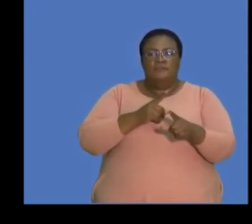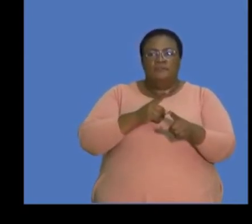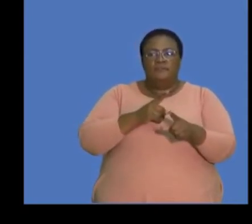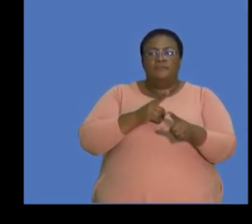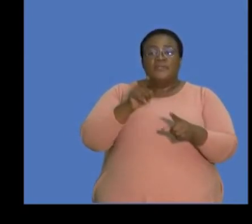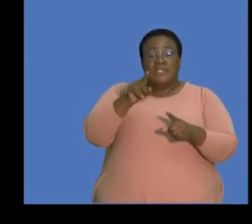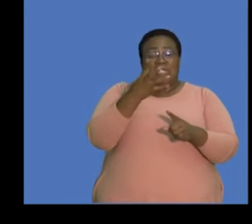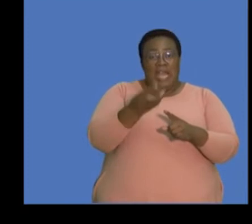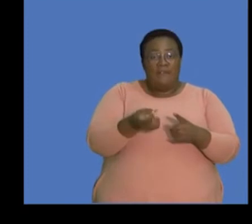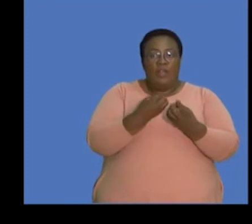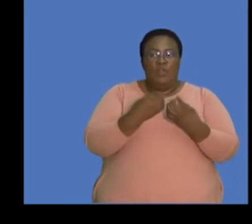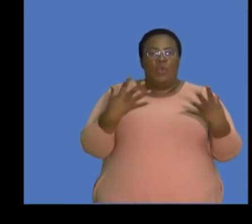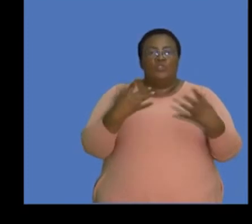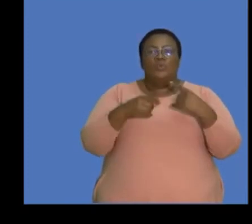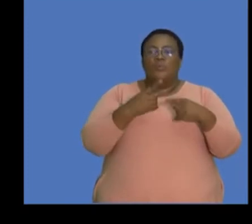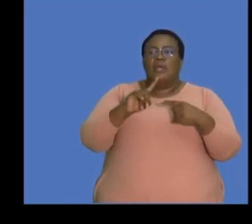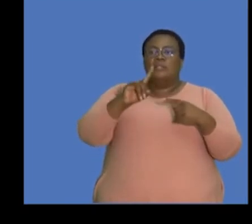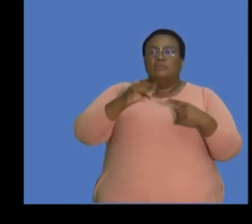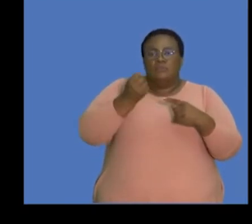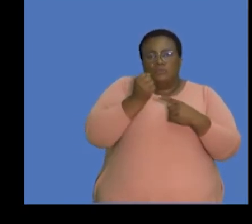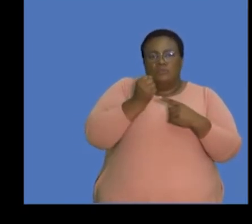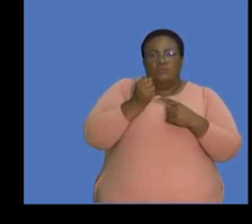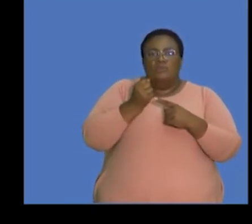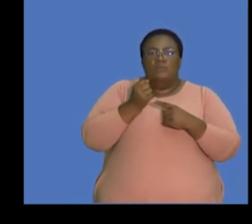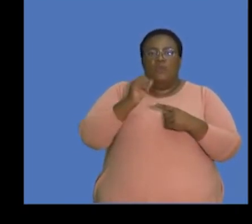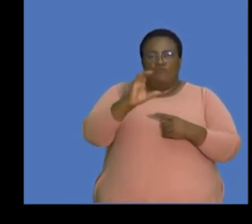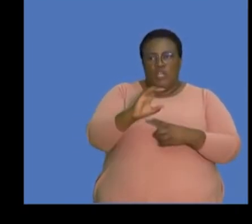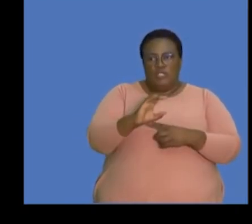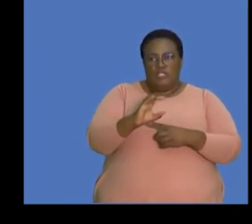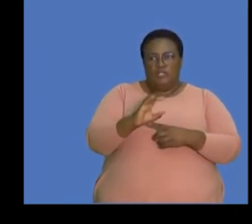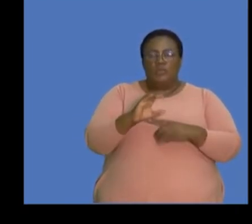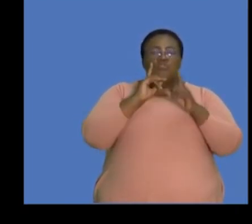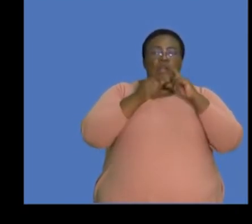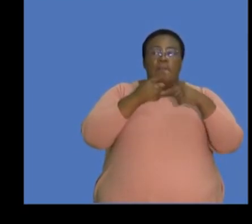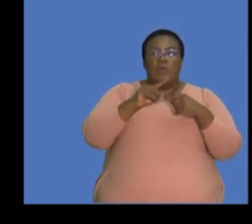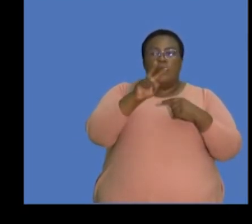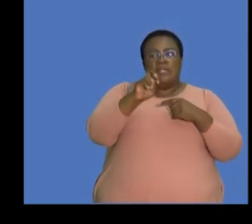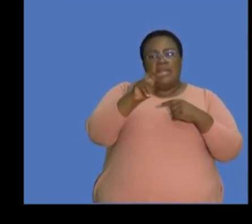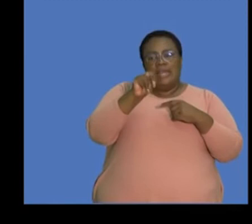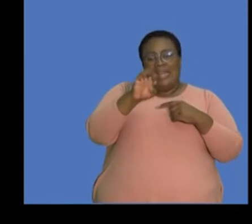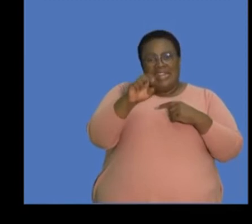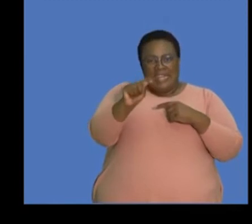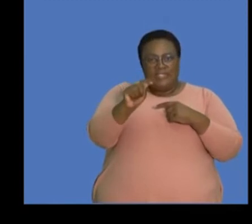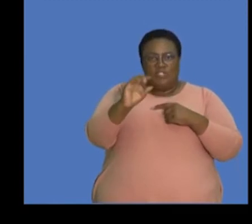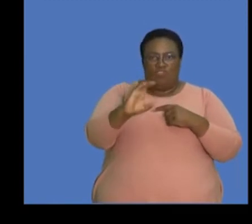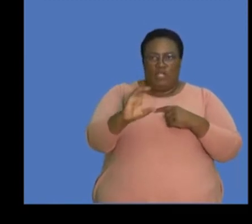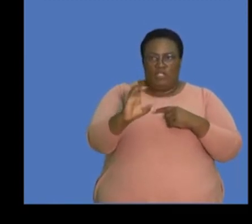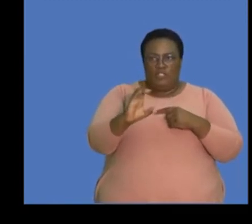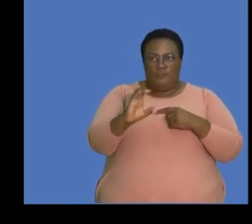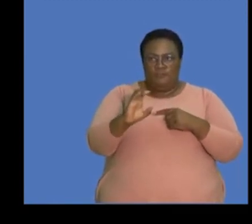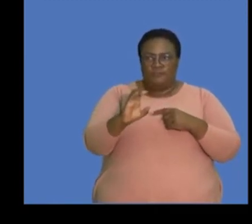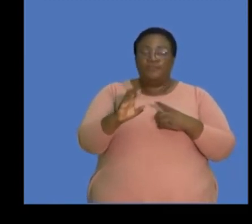this has a lot to do with the conservation of charge, where we talk about the net charge, right? Now, already we